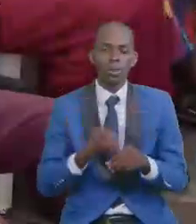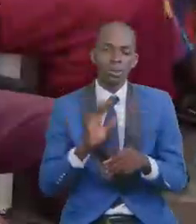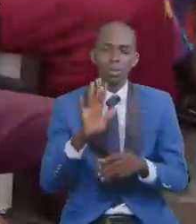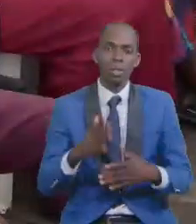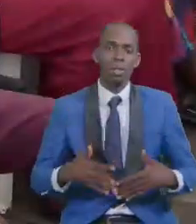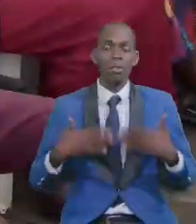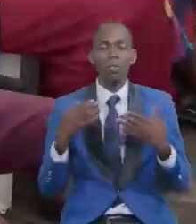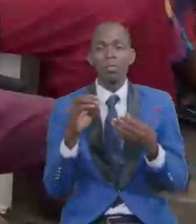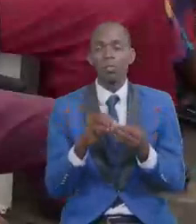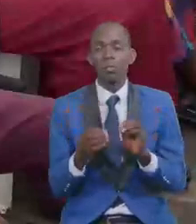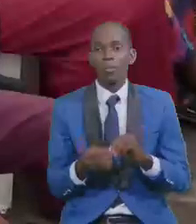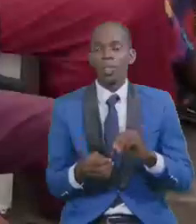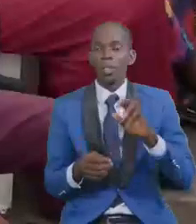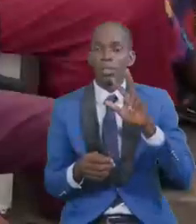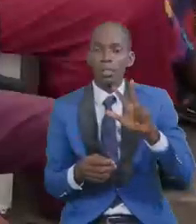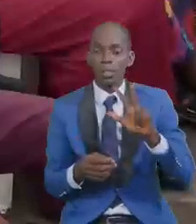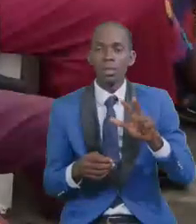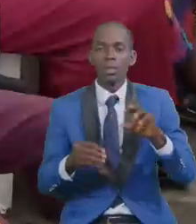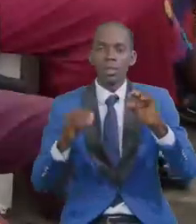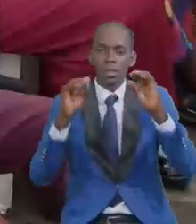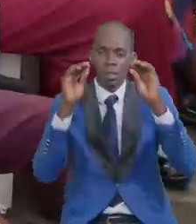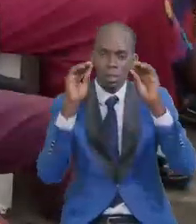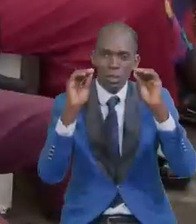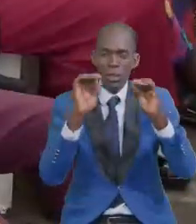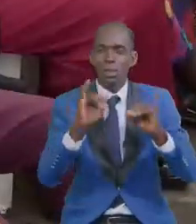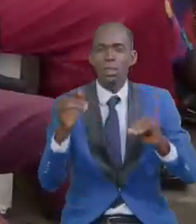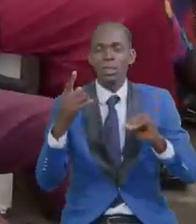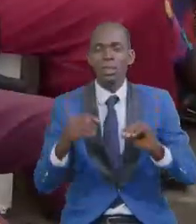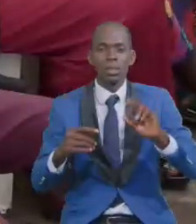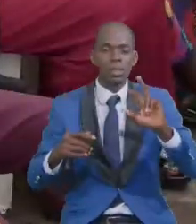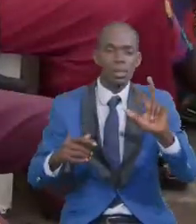Number three, teaching the second coming with